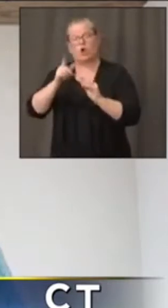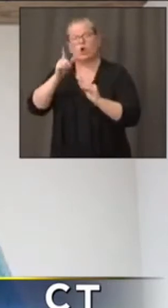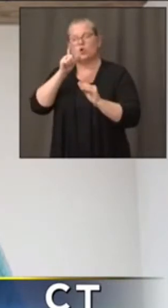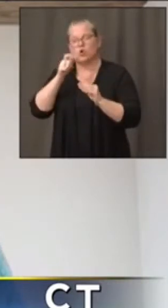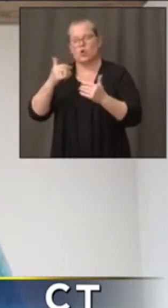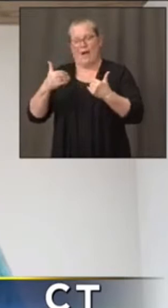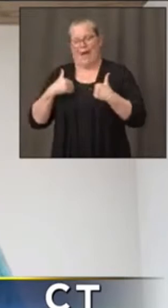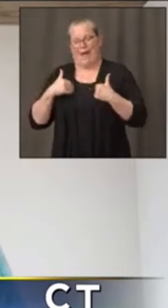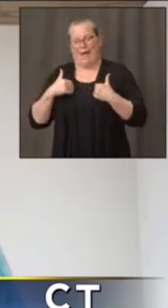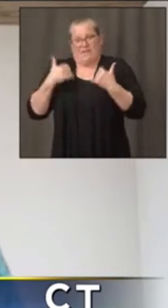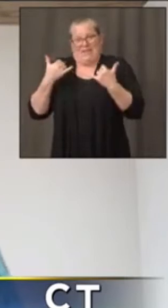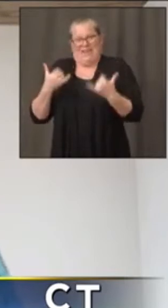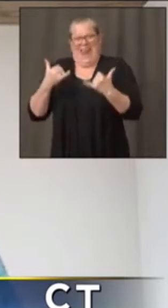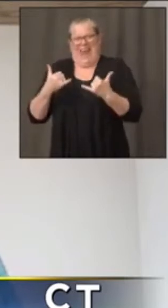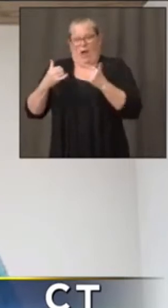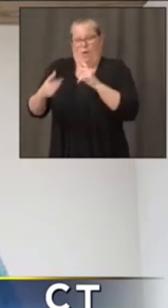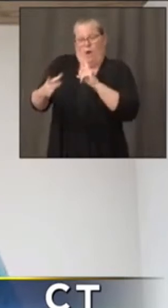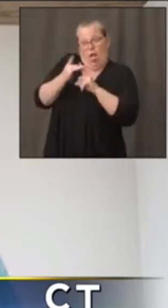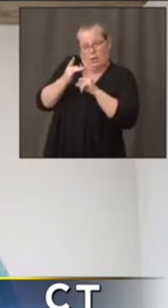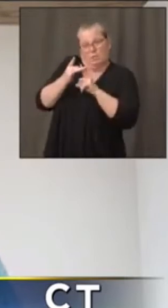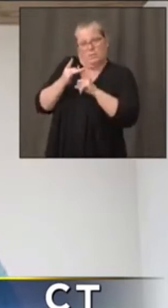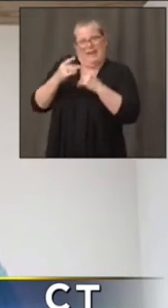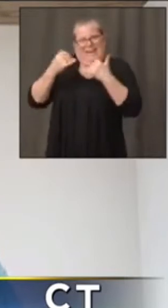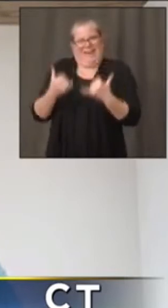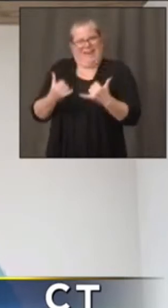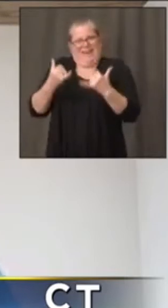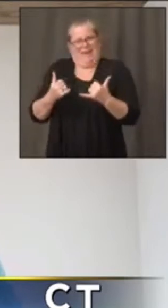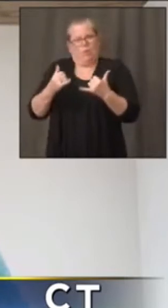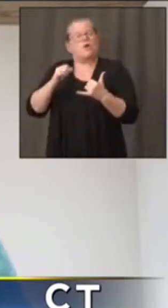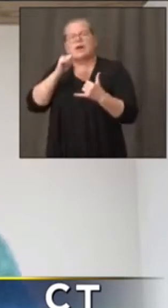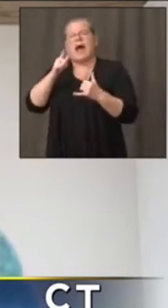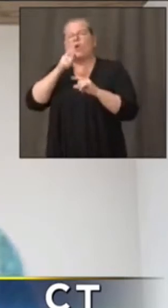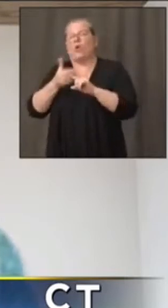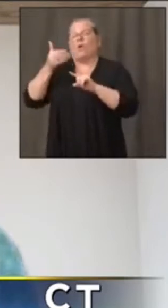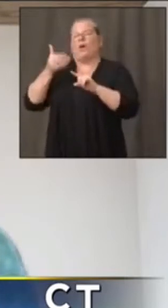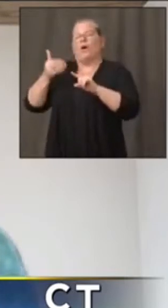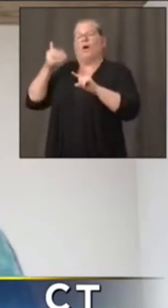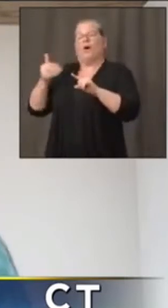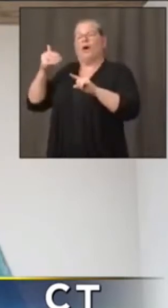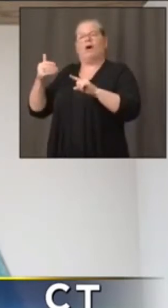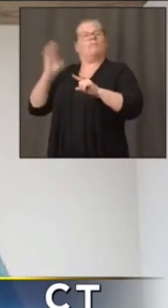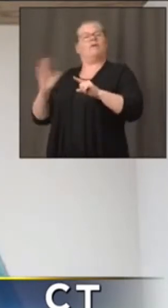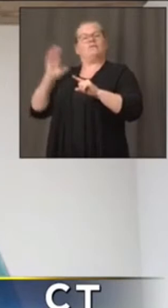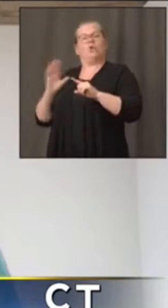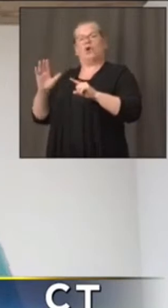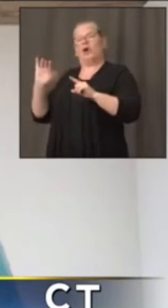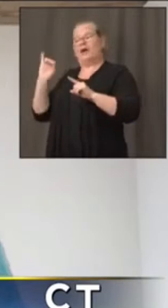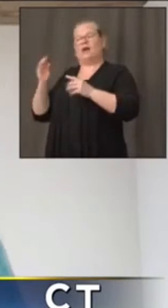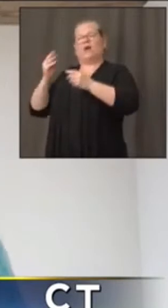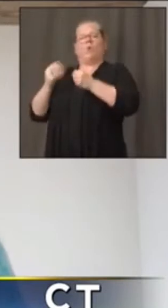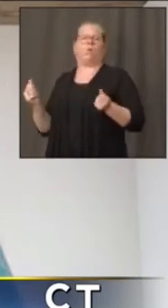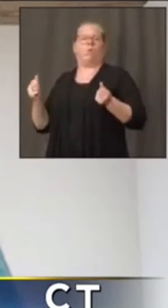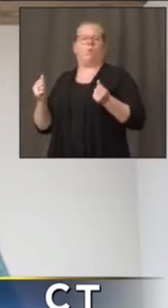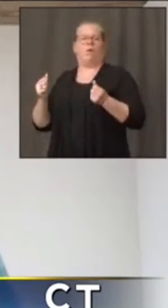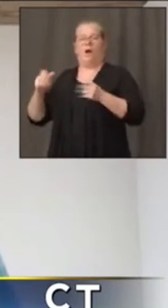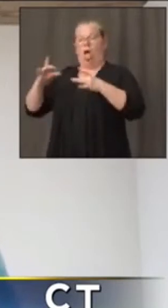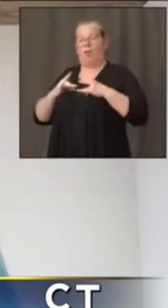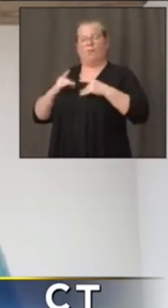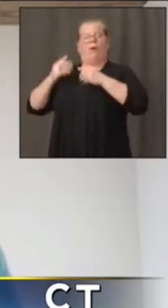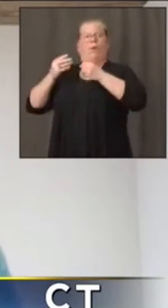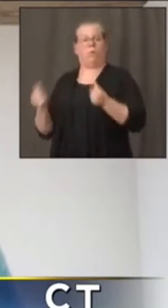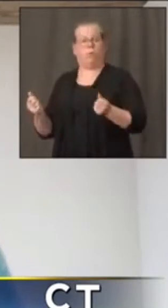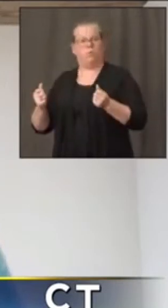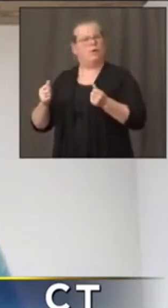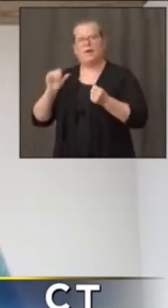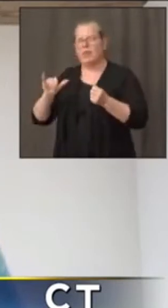is new it's called a seroprevalence Betty and if you recall a couple of weeks ago we talked about the CDC